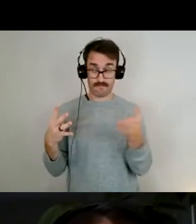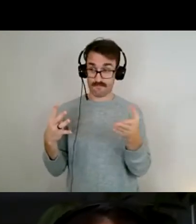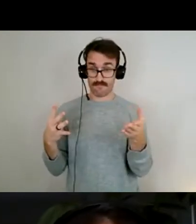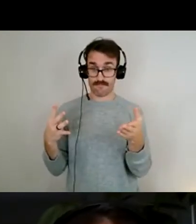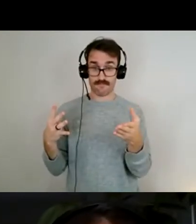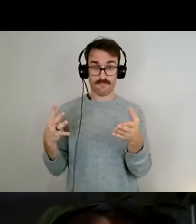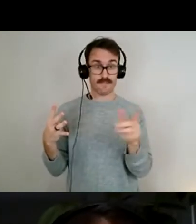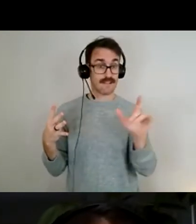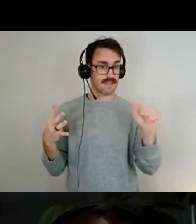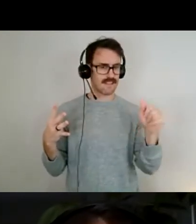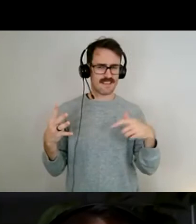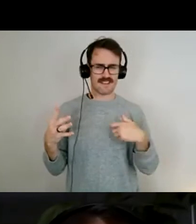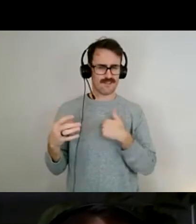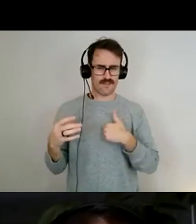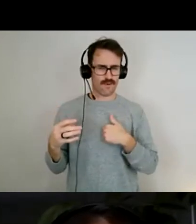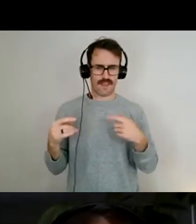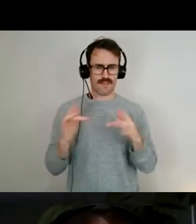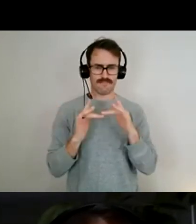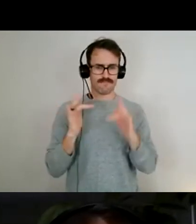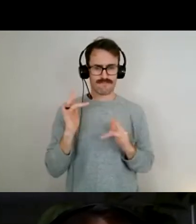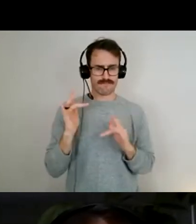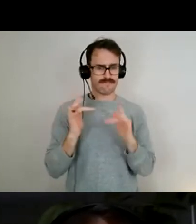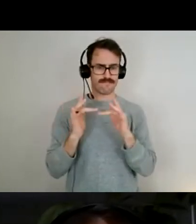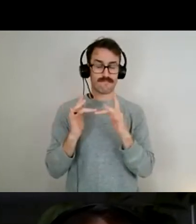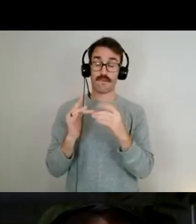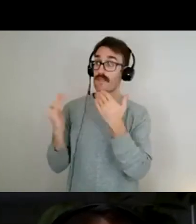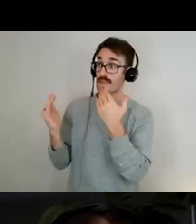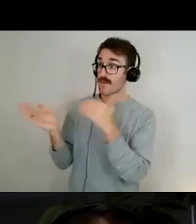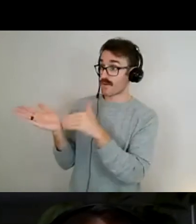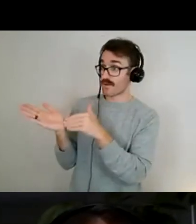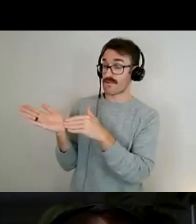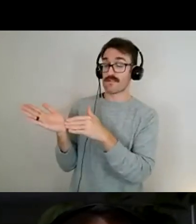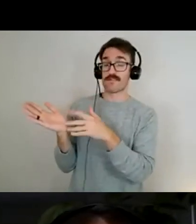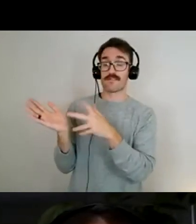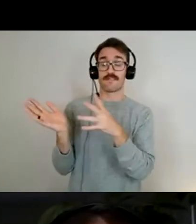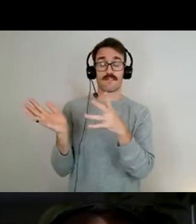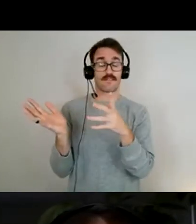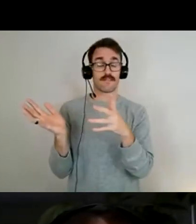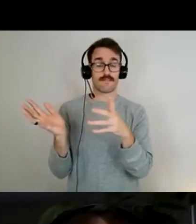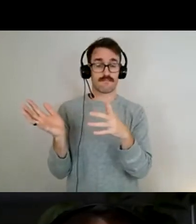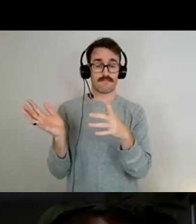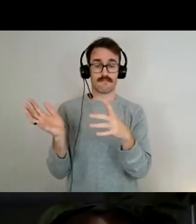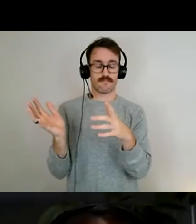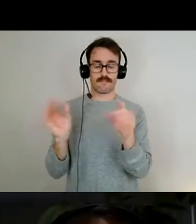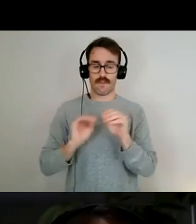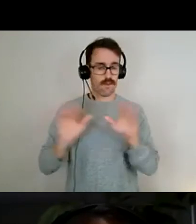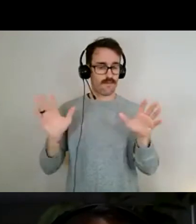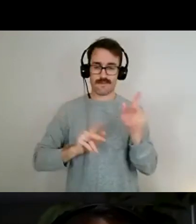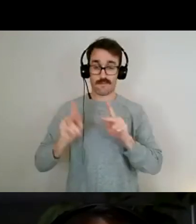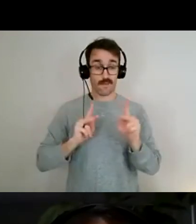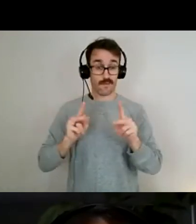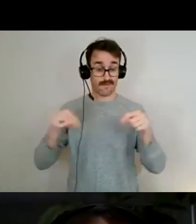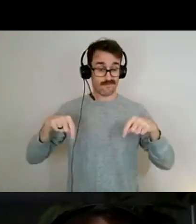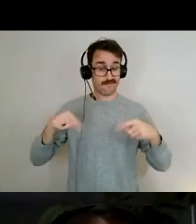I'm sorry, I'm cutting out. Thank you to the doctors. I could tell the people that were on